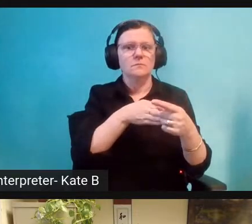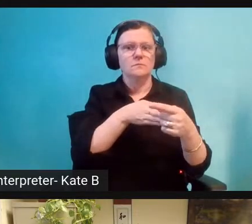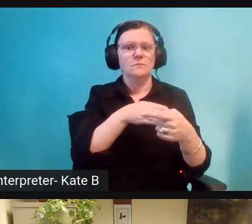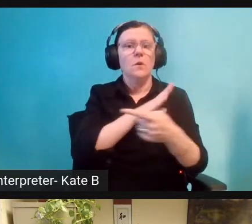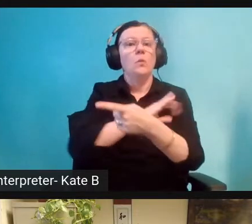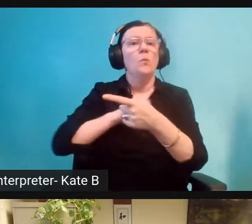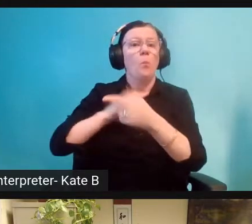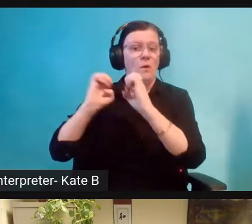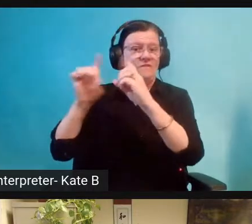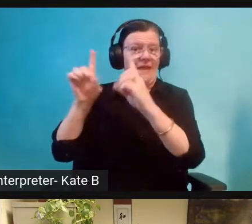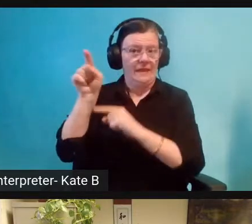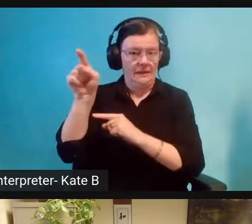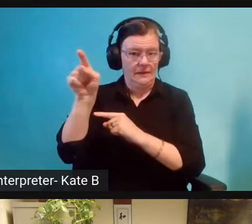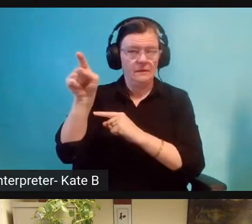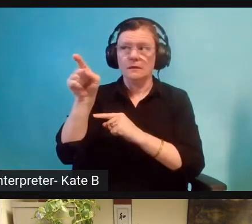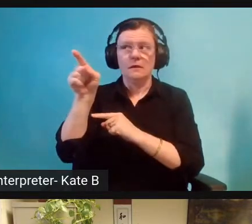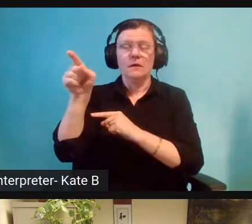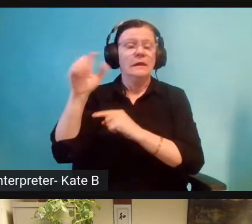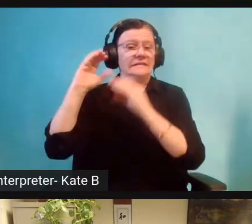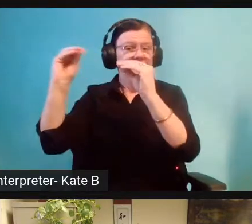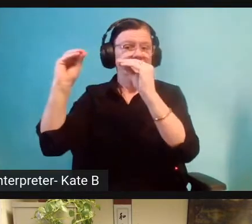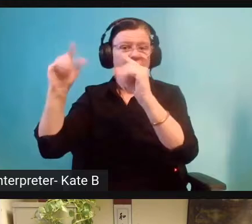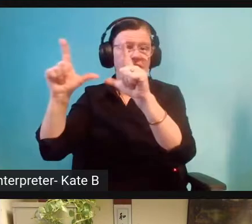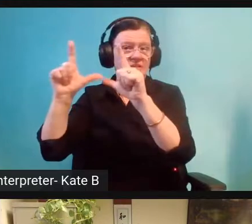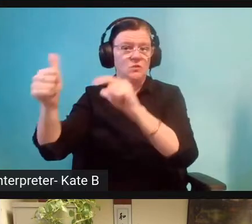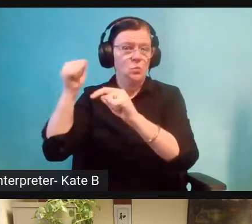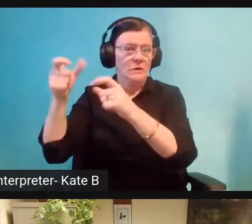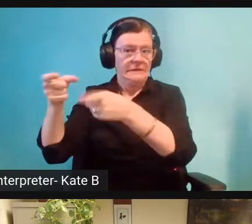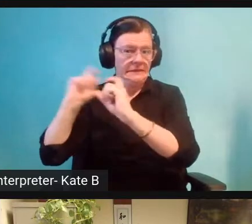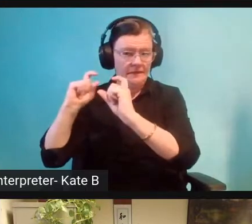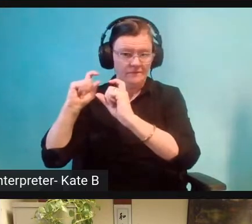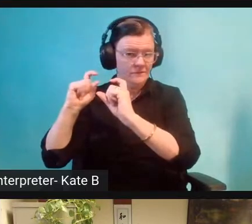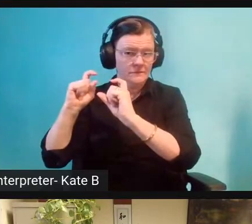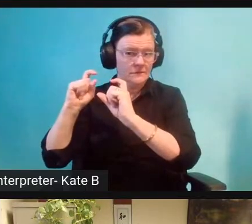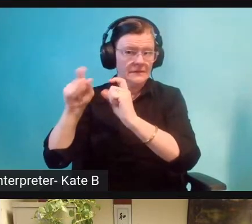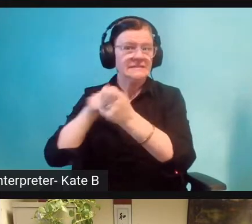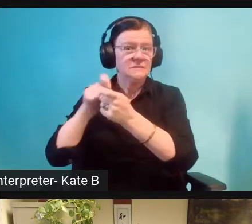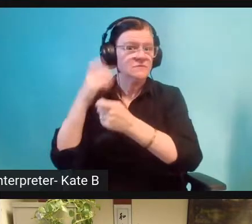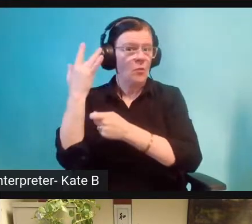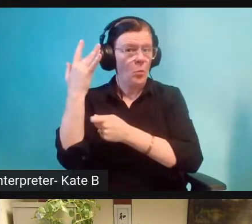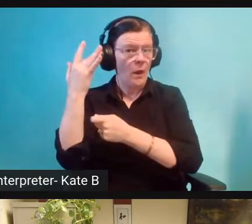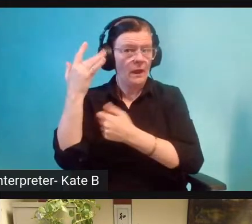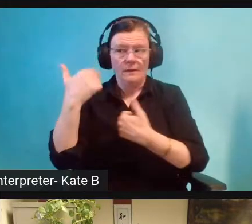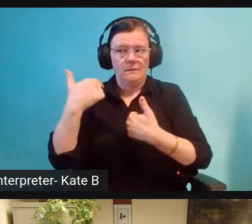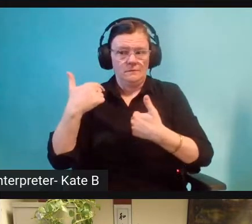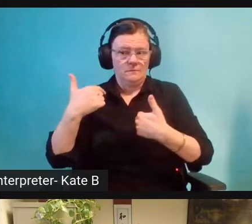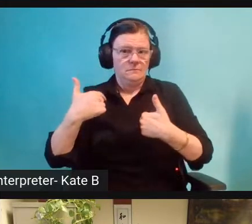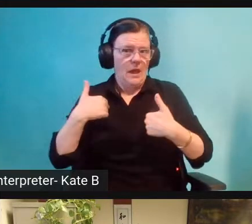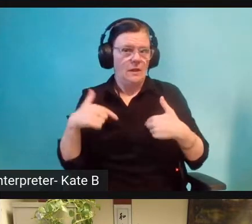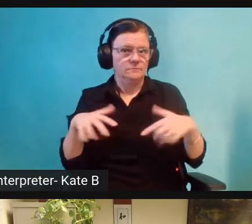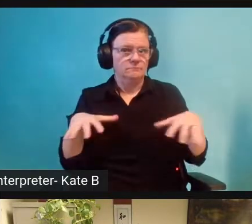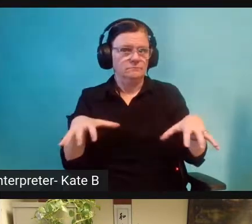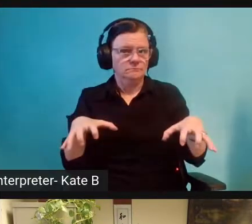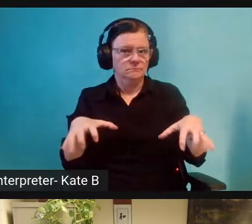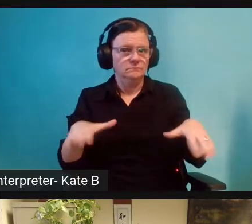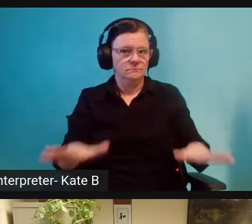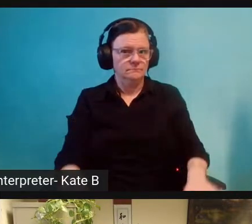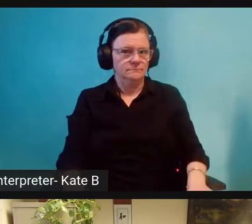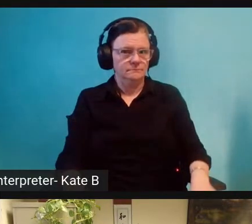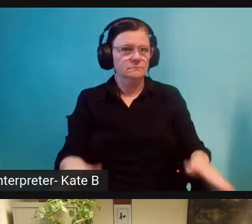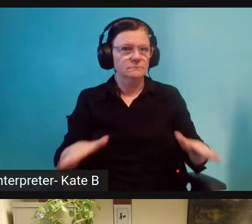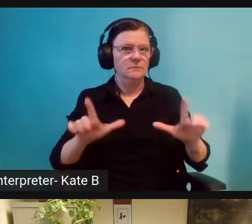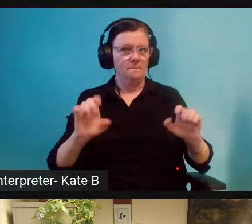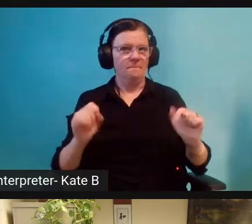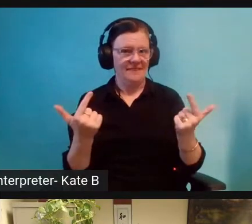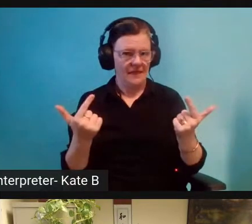denied me my teaching license, specifically in writing because of paralysis of both